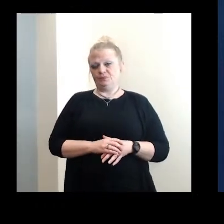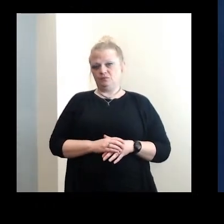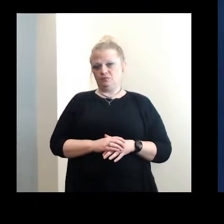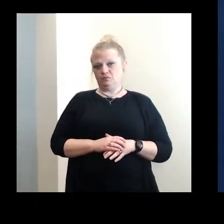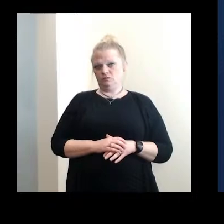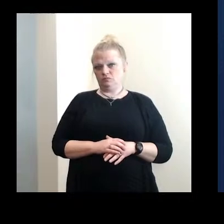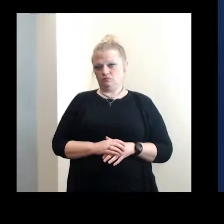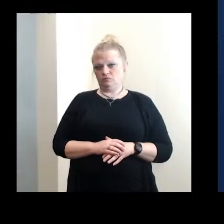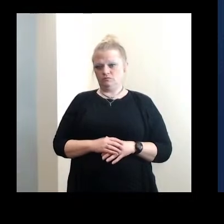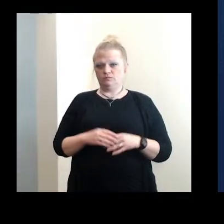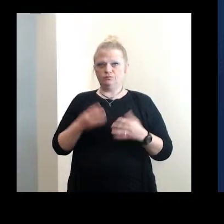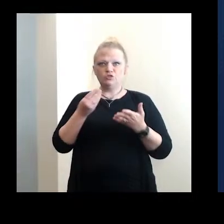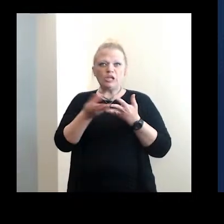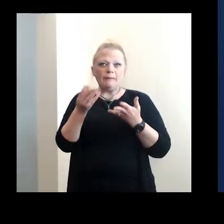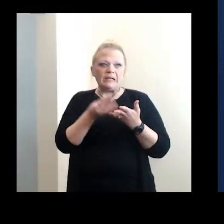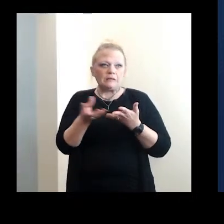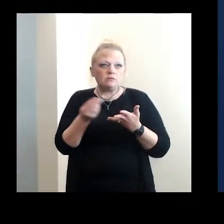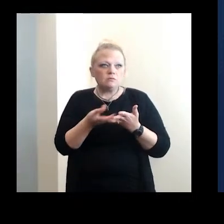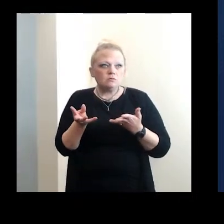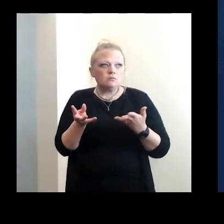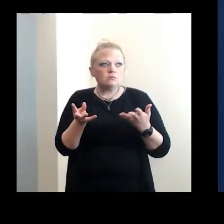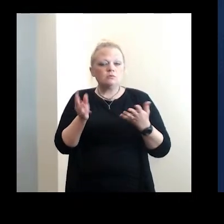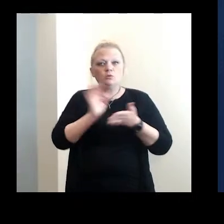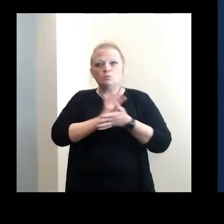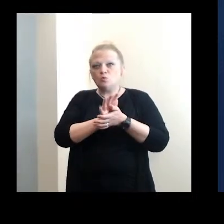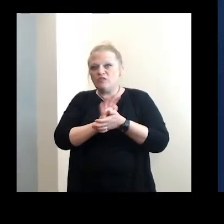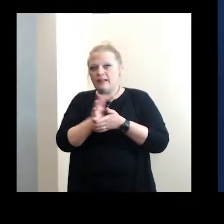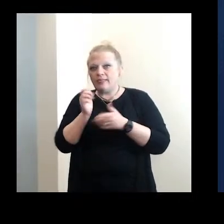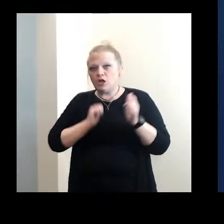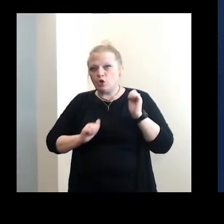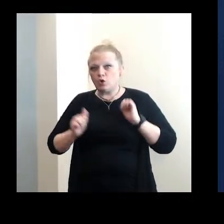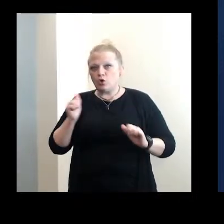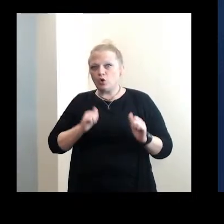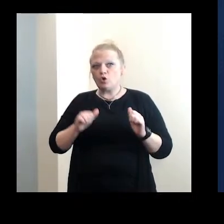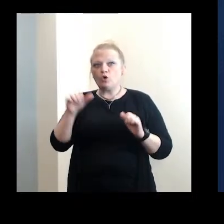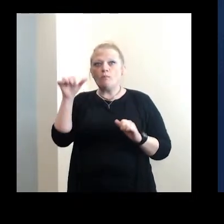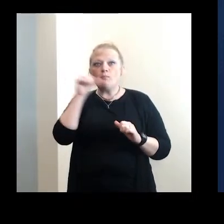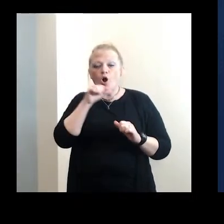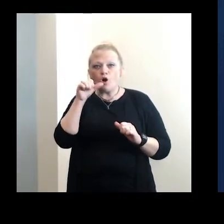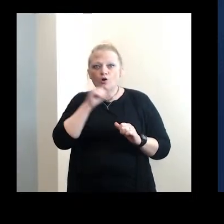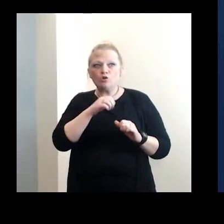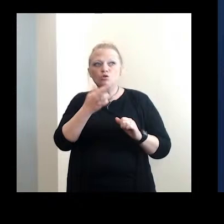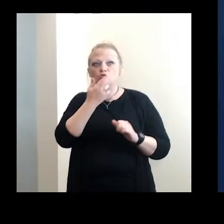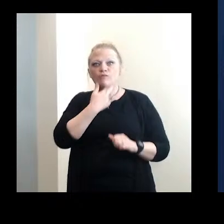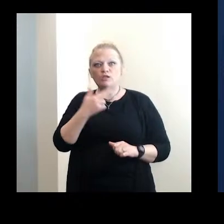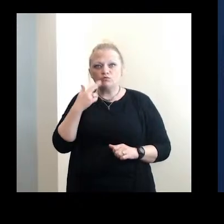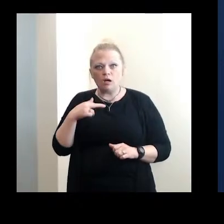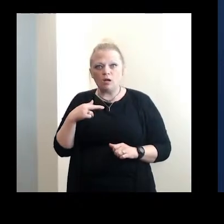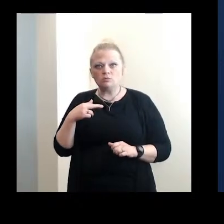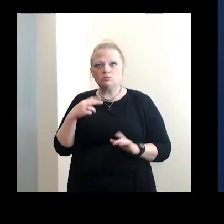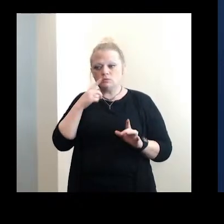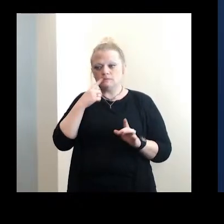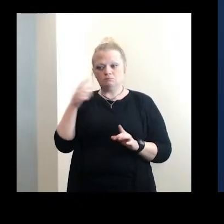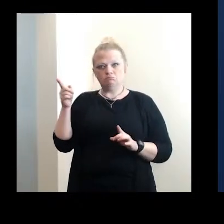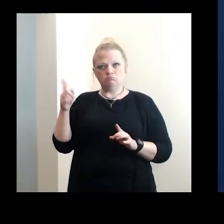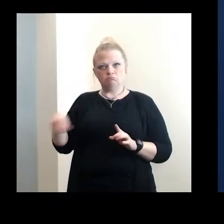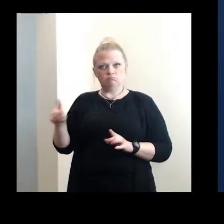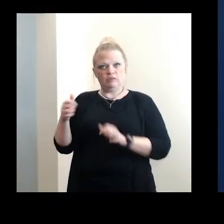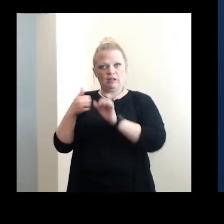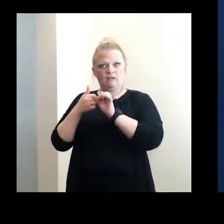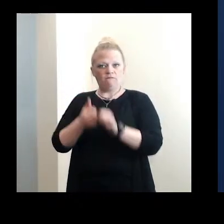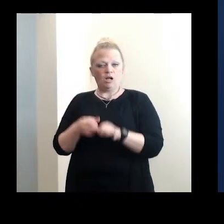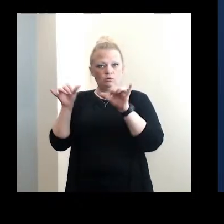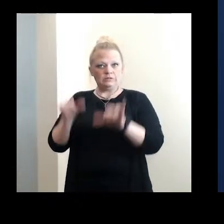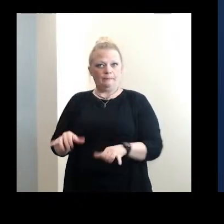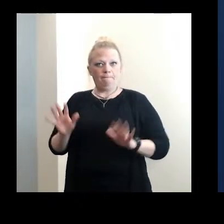So shopping centers, movie theaters, bars, restaurants can follow the same standard as before